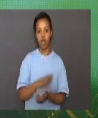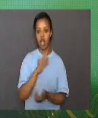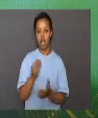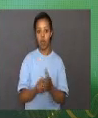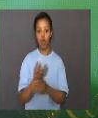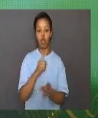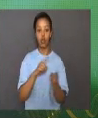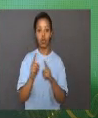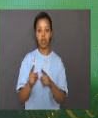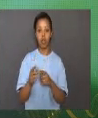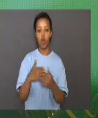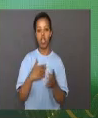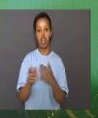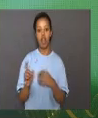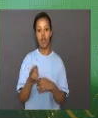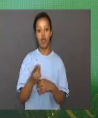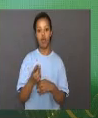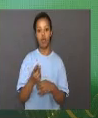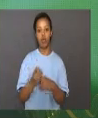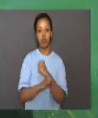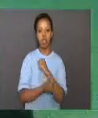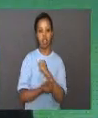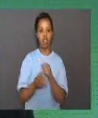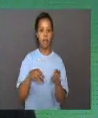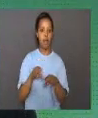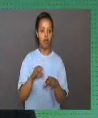products of the light-dependent reactions.